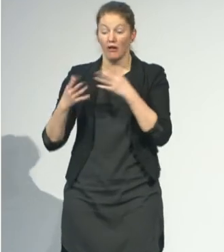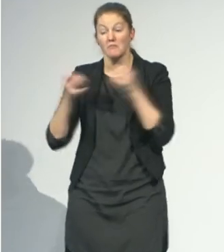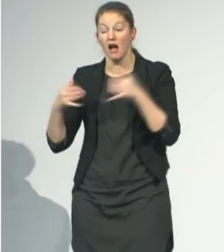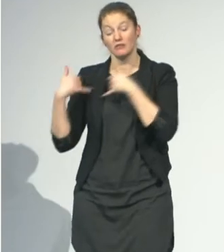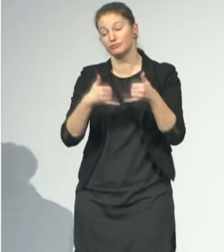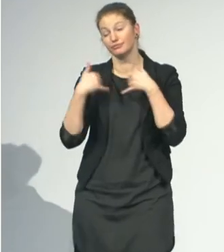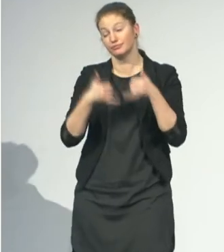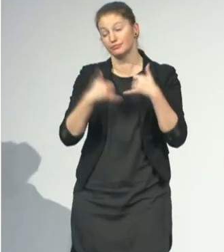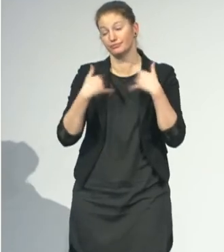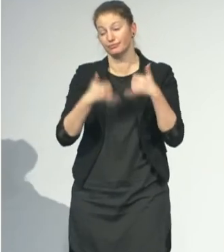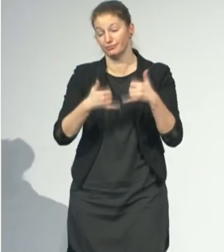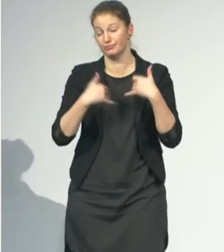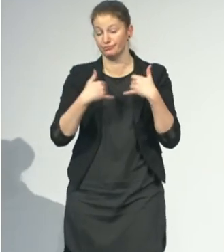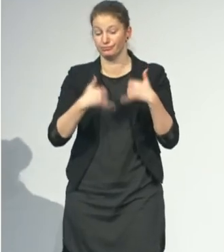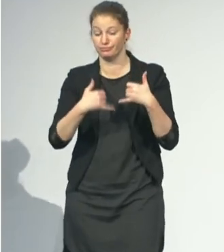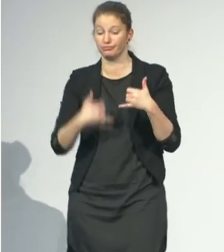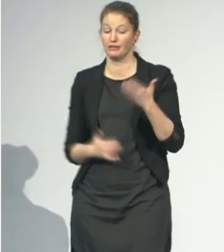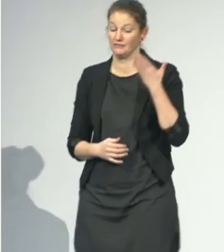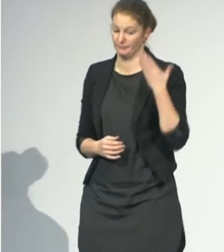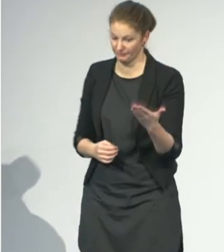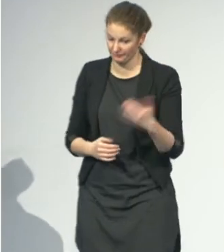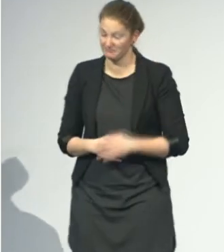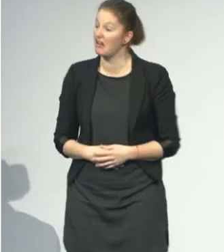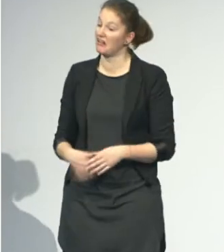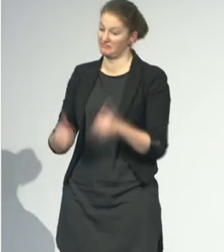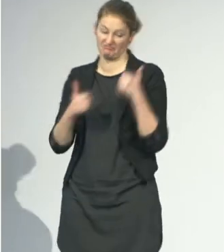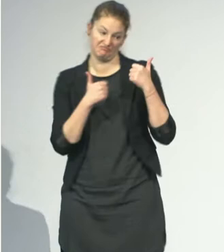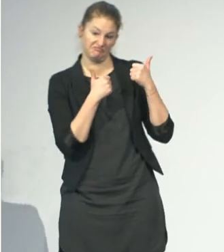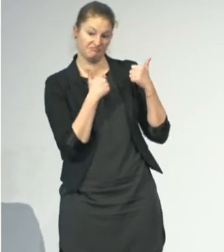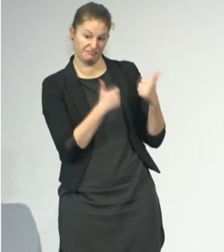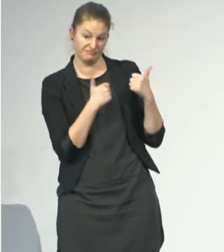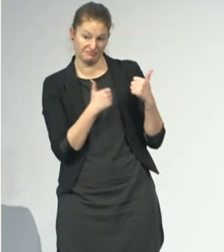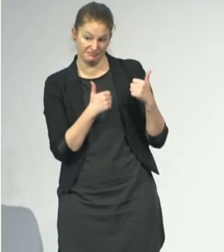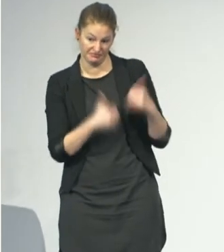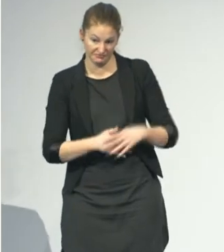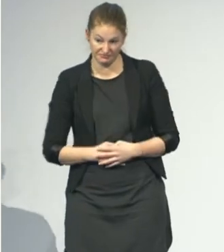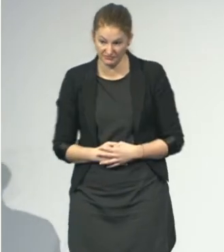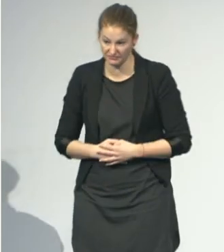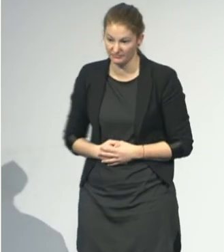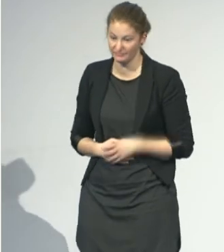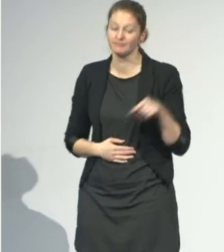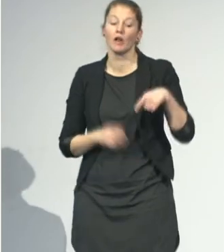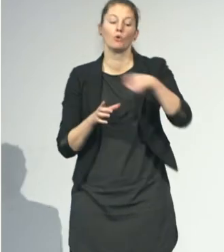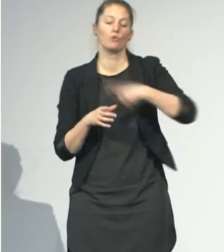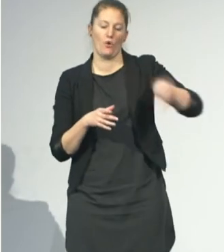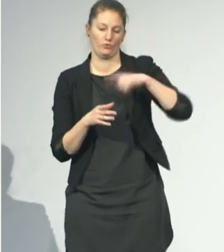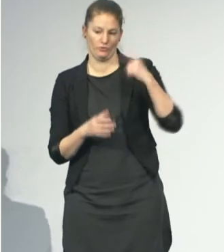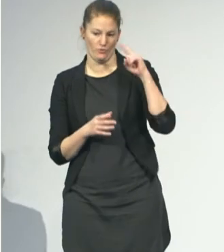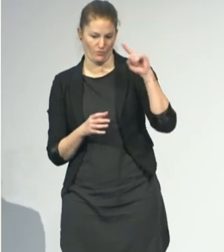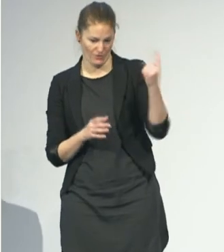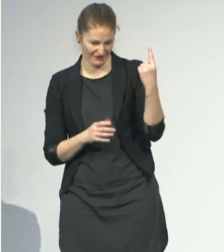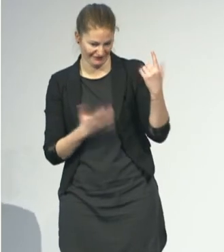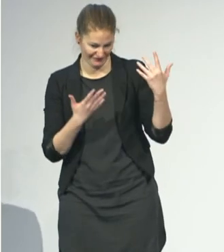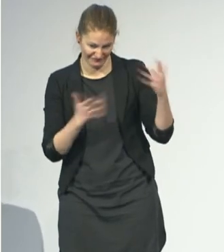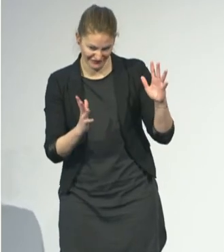Oh, great. Claudia, that's great. That's only round one. So, round two.